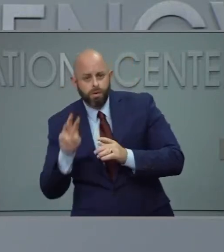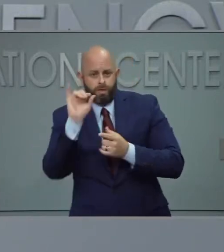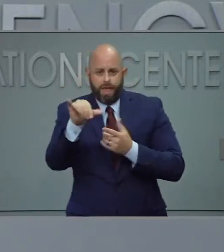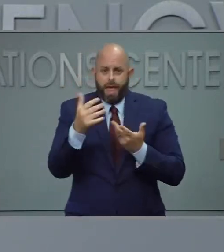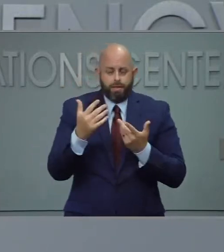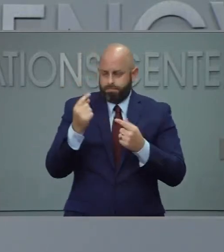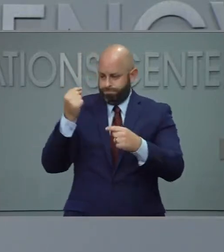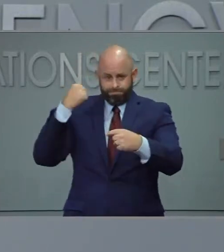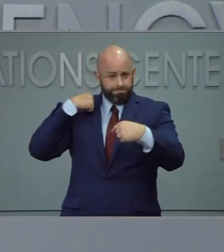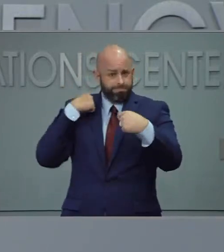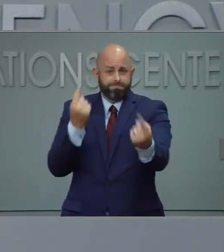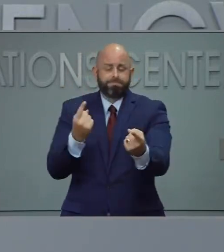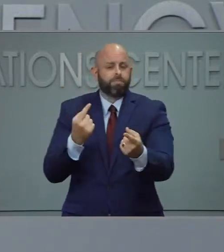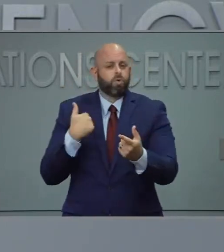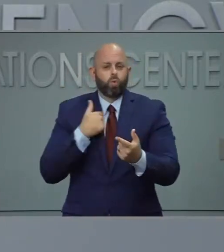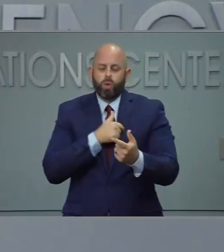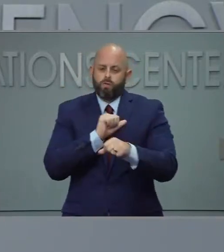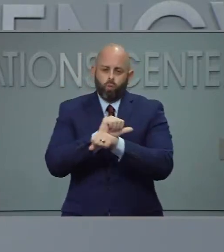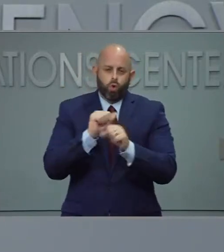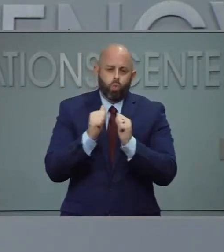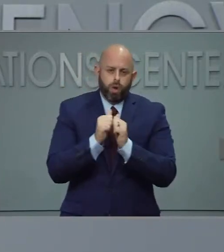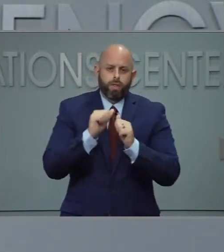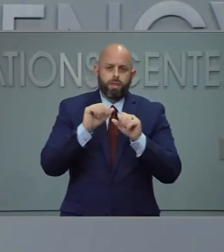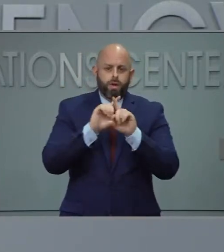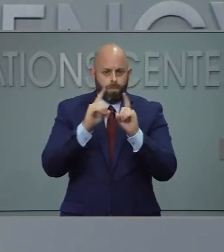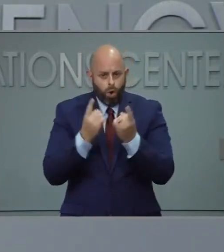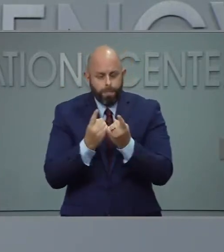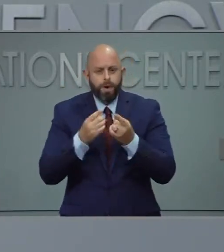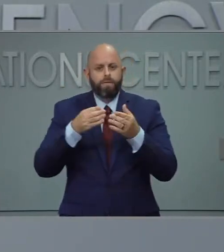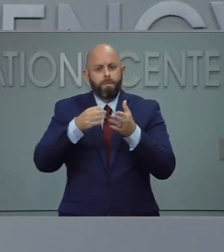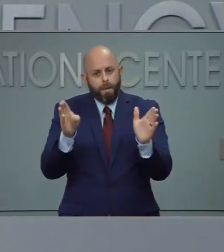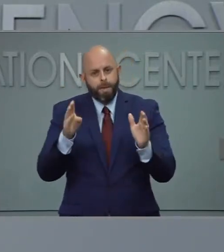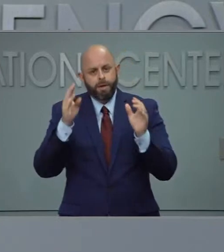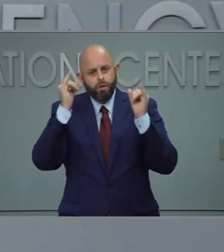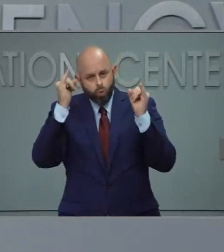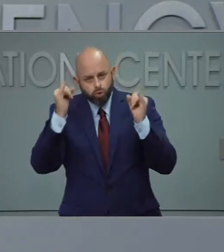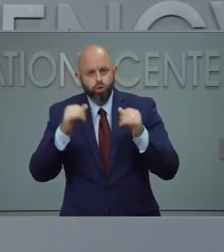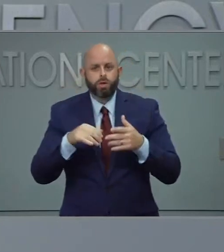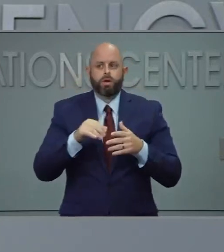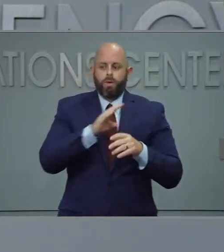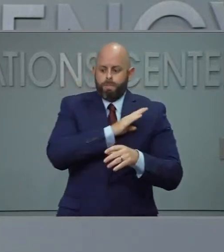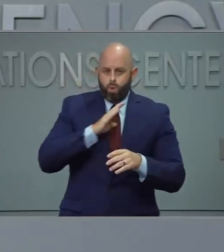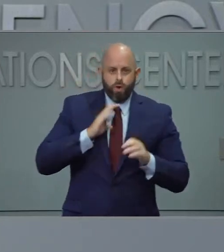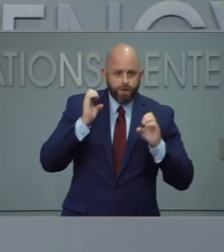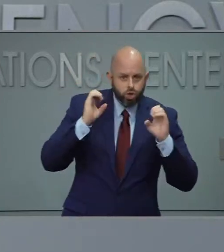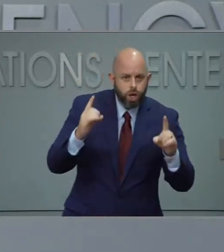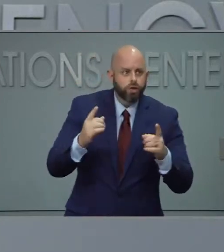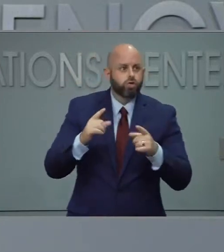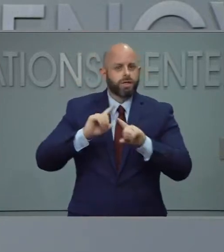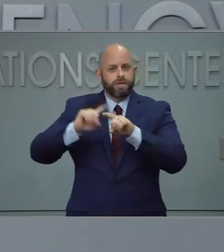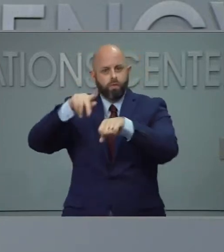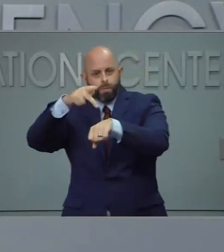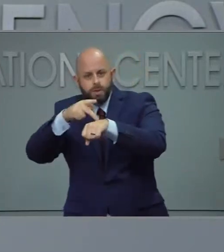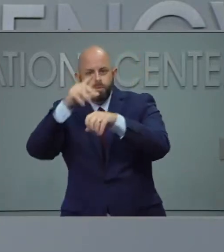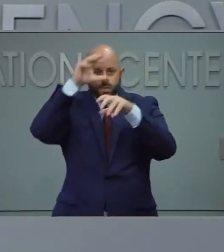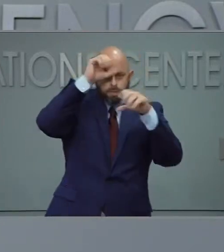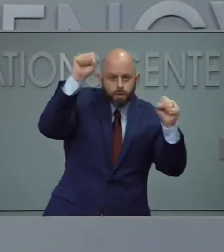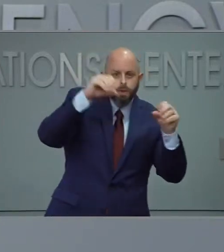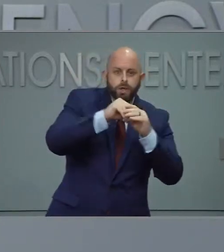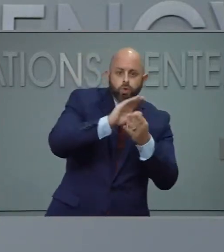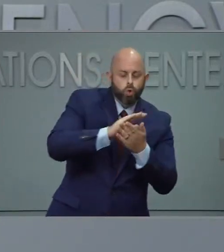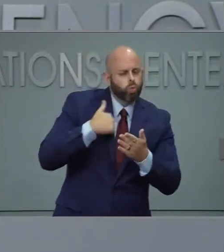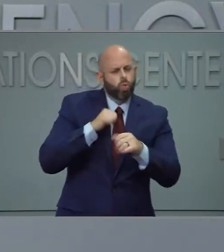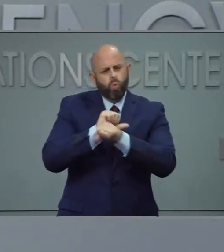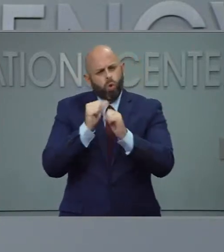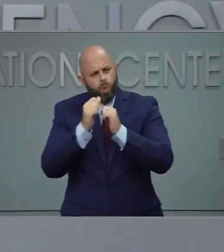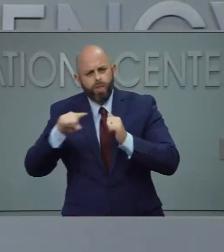all along we've worked with the Department of Public Instruction, with the Board of Education, with superintendents in schools, and so we're going to make sure that